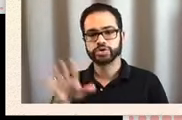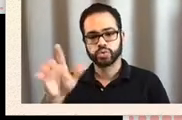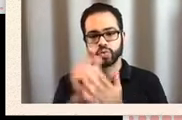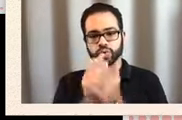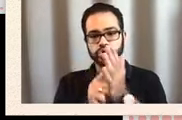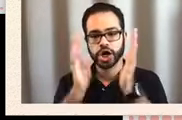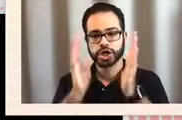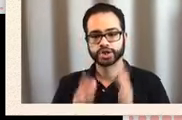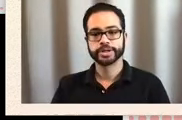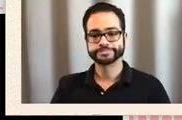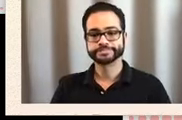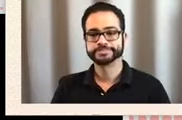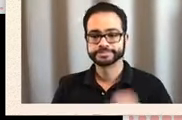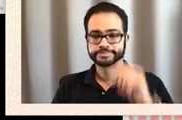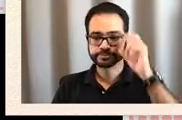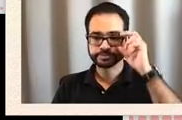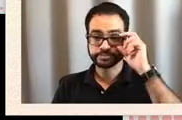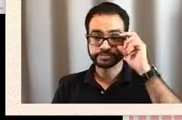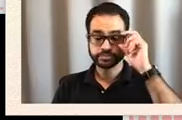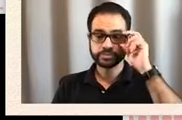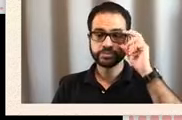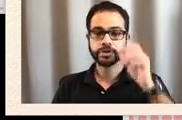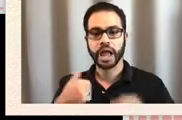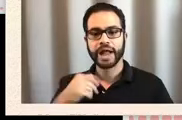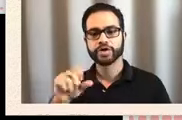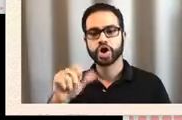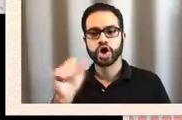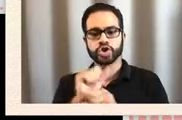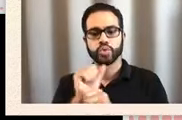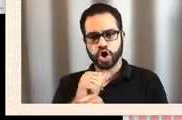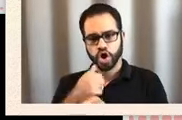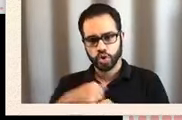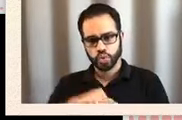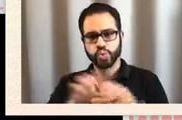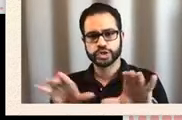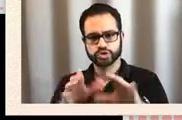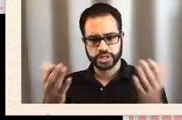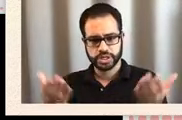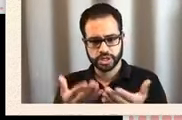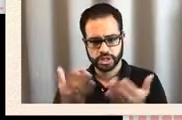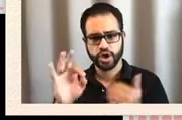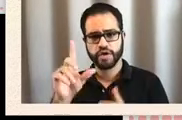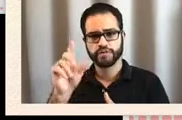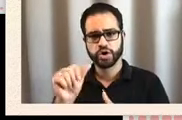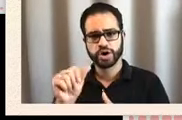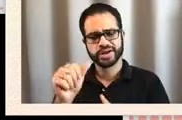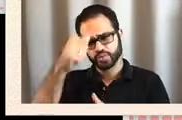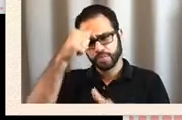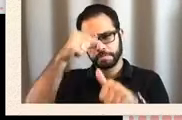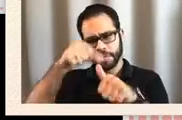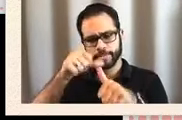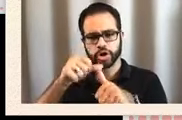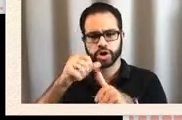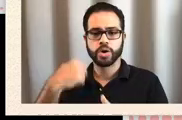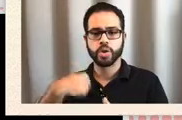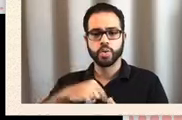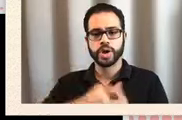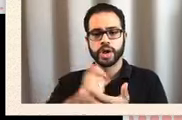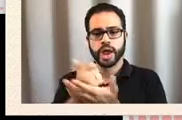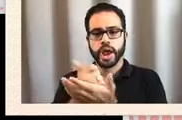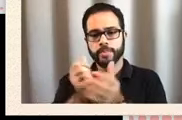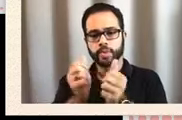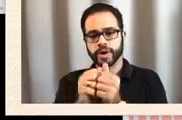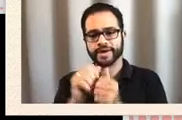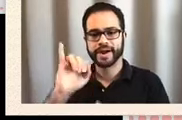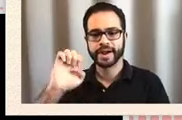So some of the other work that we also do at Disability Rights Florida, keep us in mind for any need that you have, is we help with IEPs,